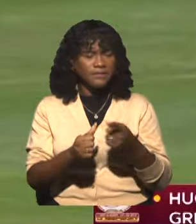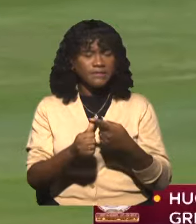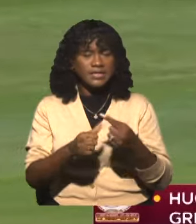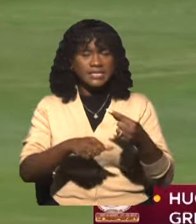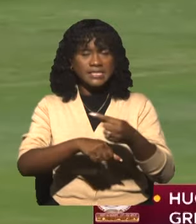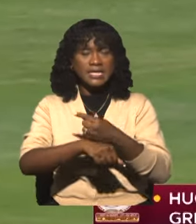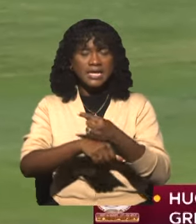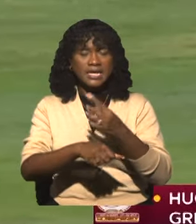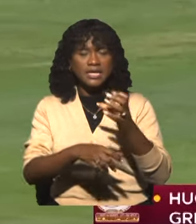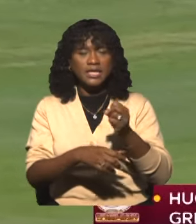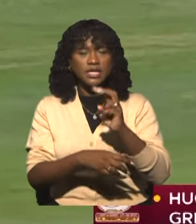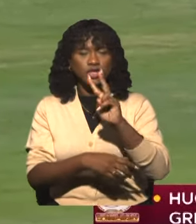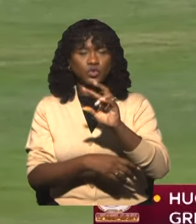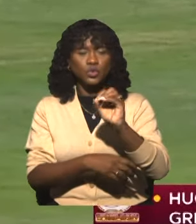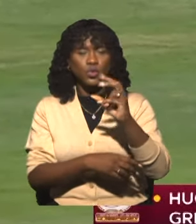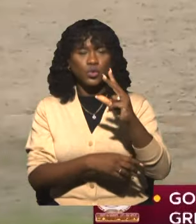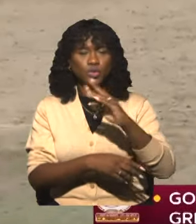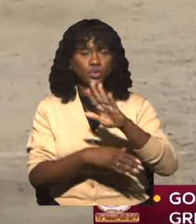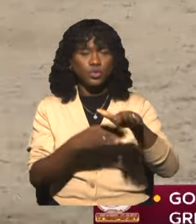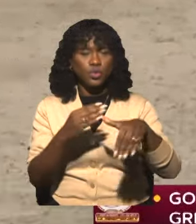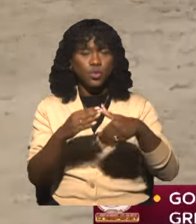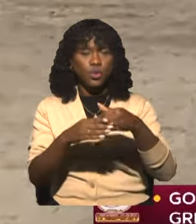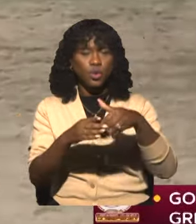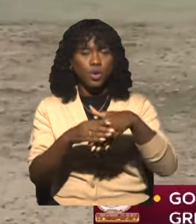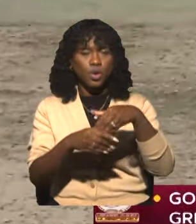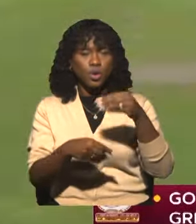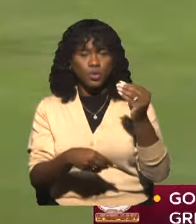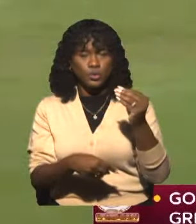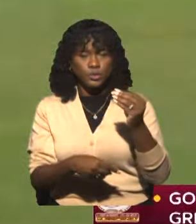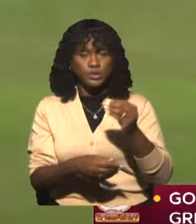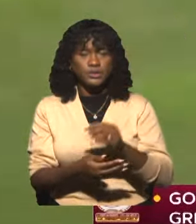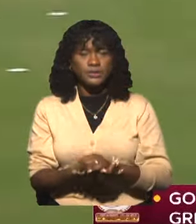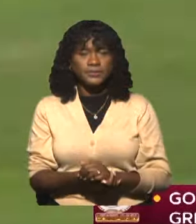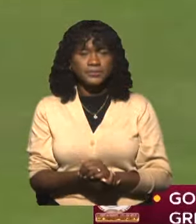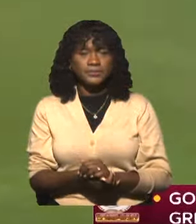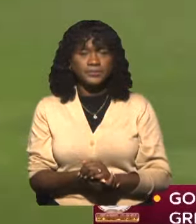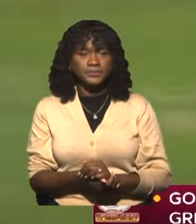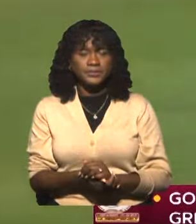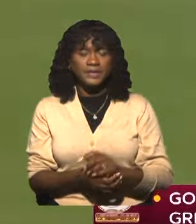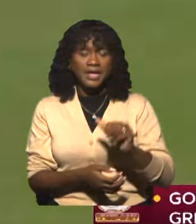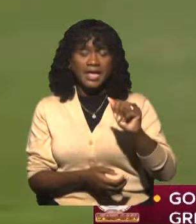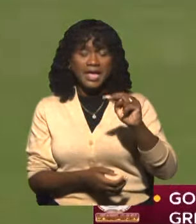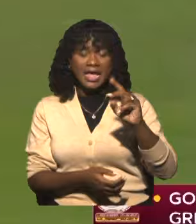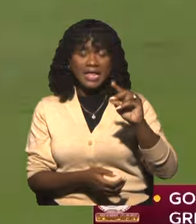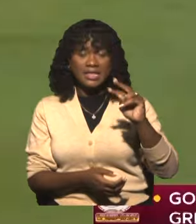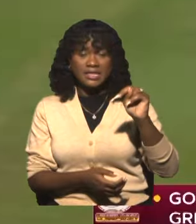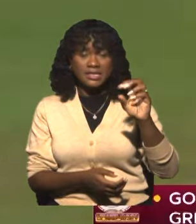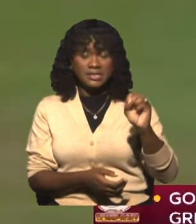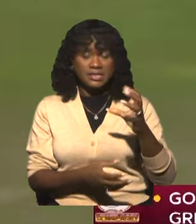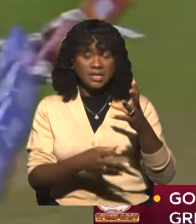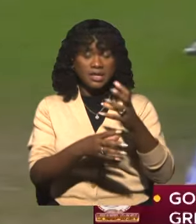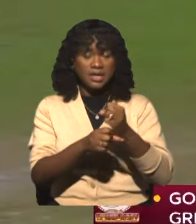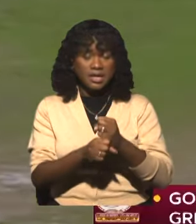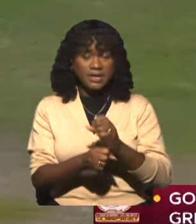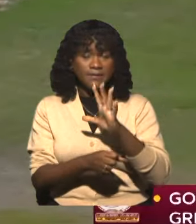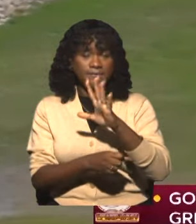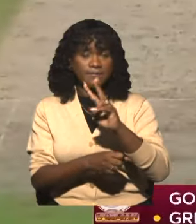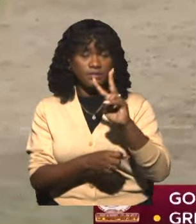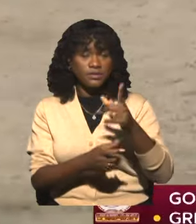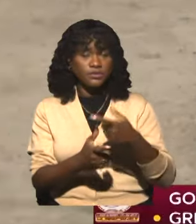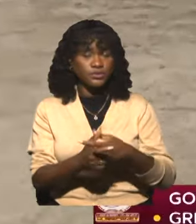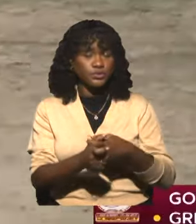posted 203 all out in 47.3 overs. Kevlon Anderson was their top scorer with 52